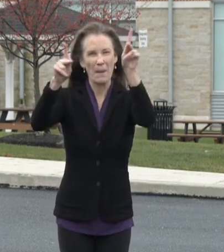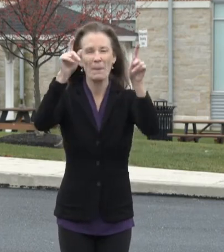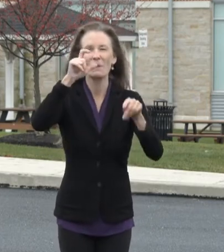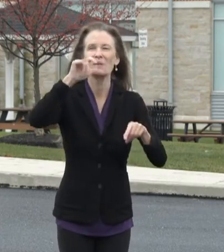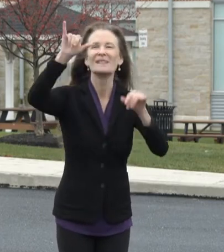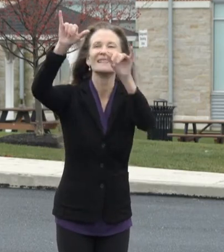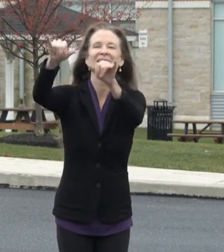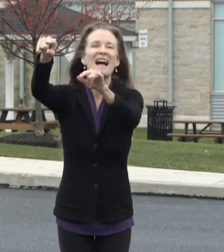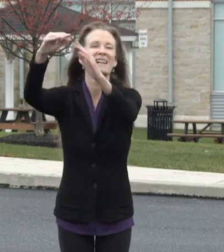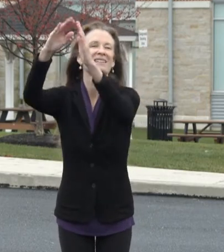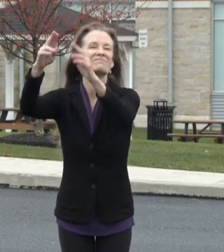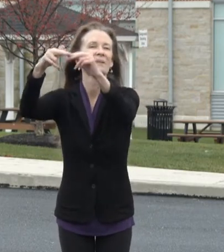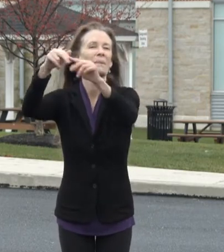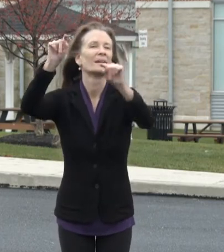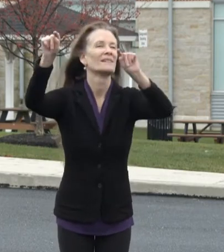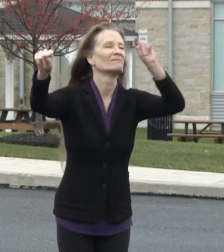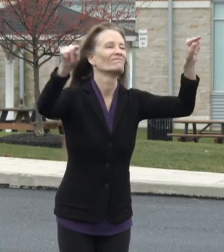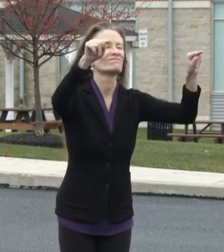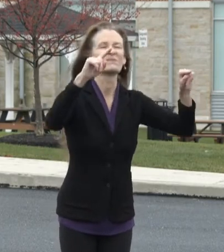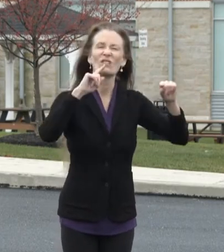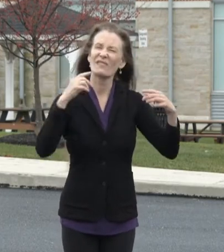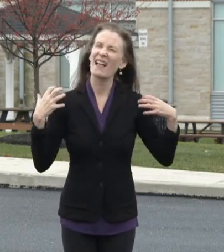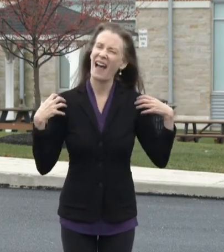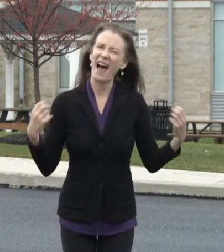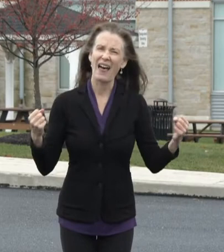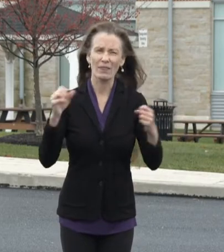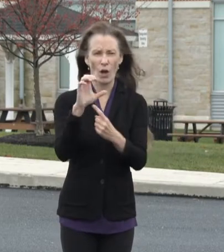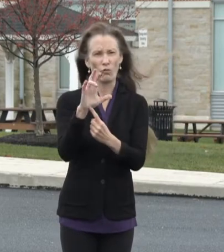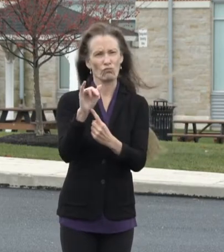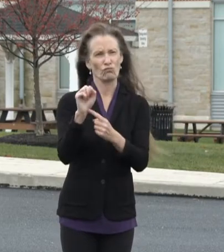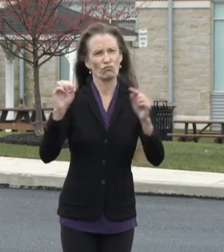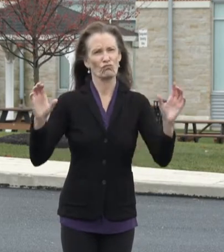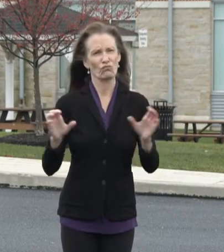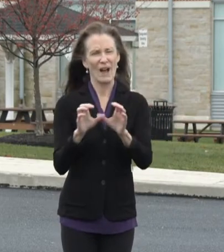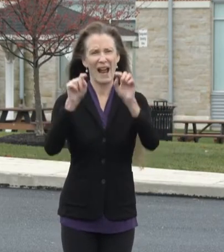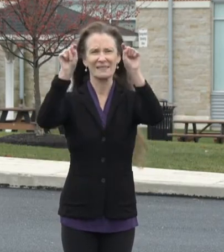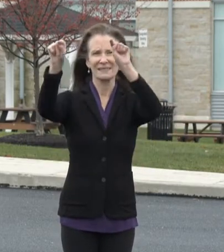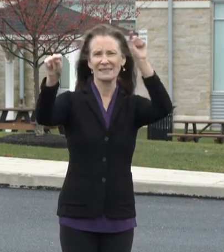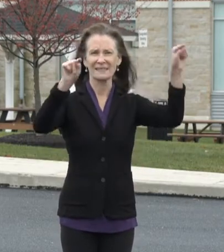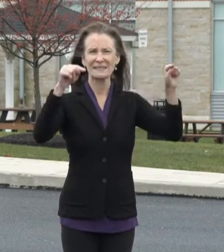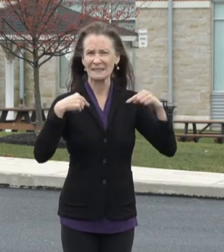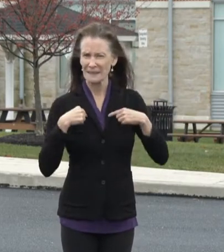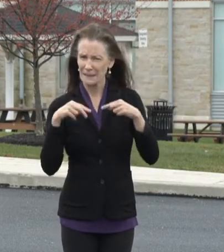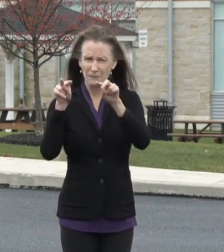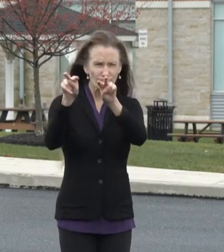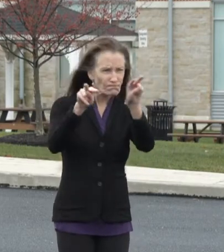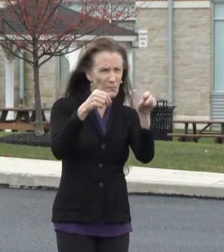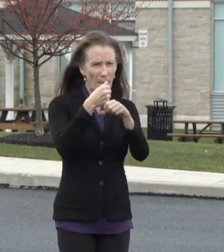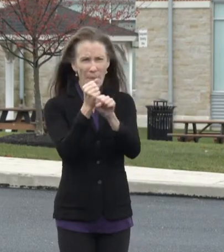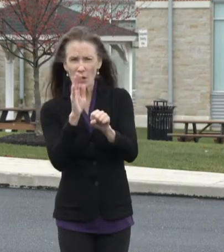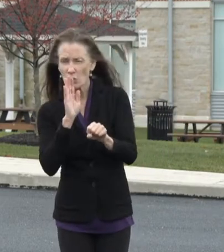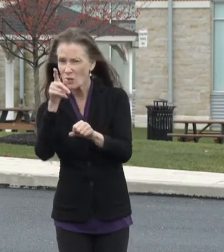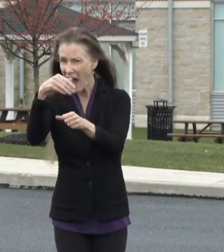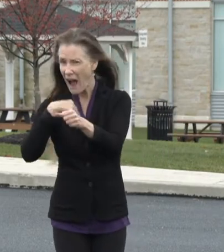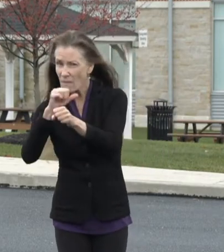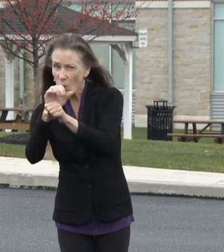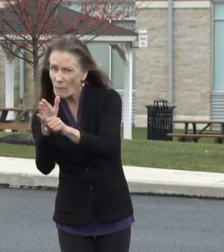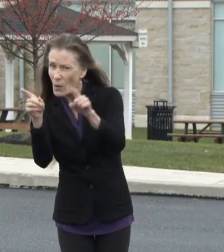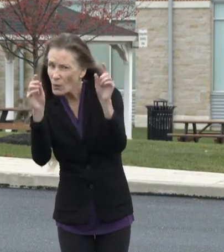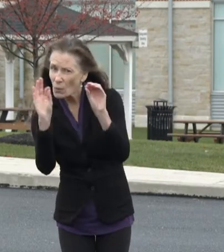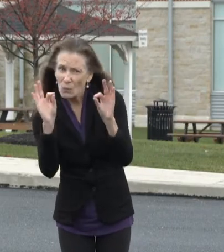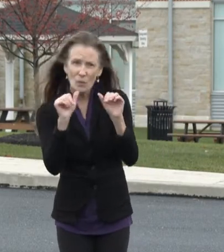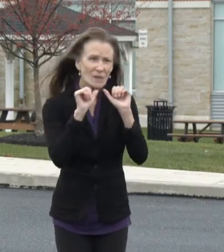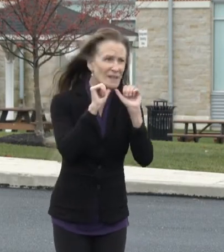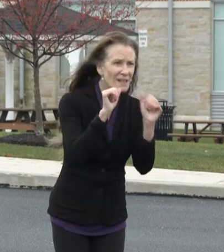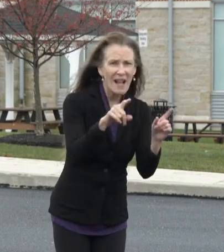crisis. In order to monitor the potential presence of COVID in these facilities, staff at these facilities were tested as